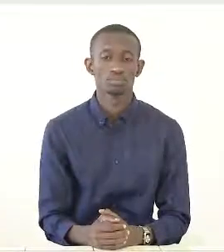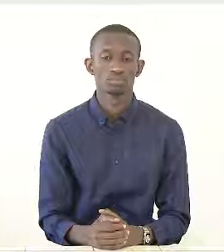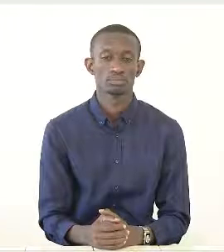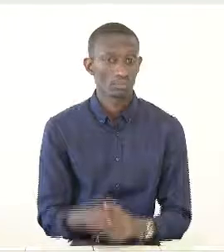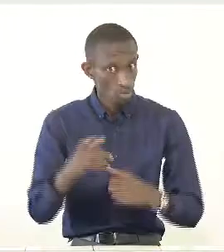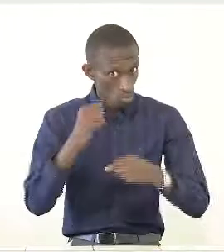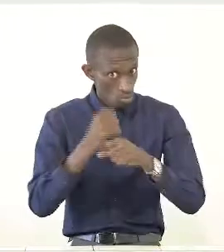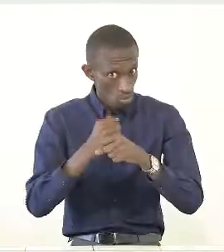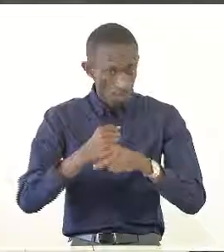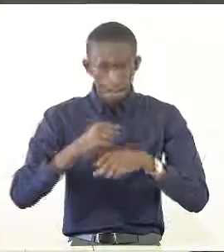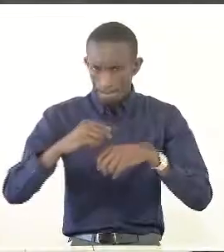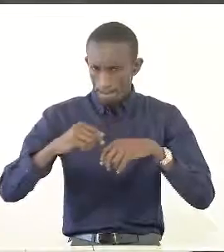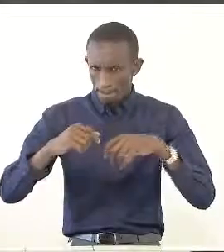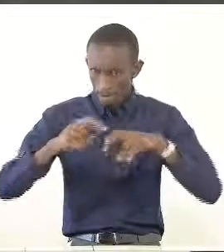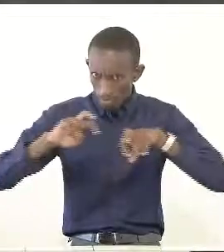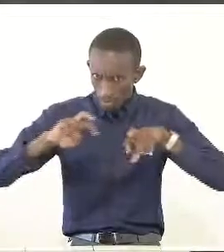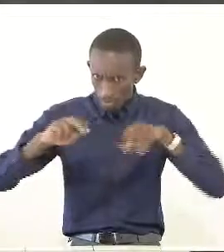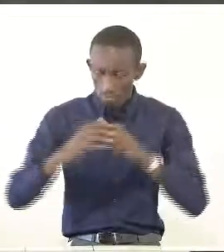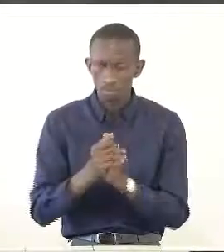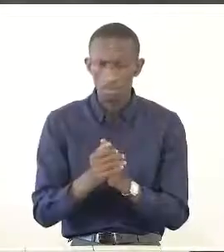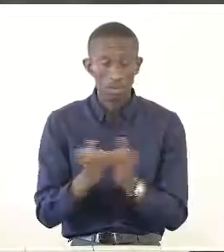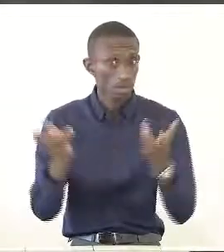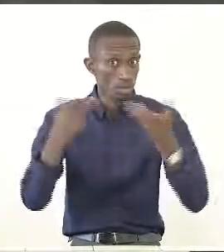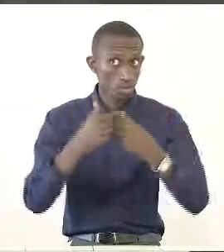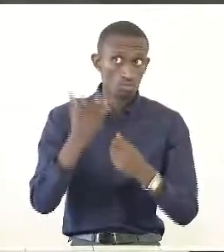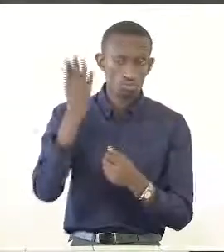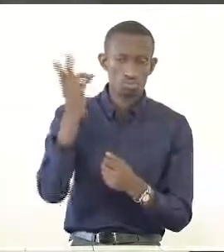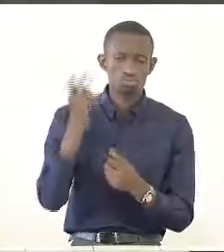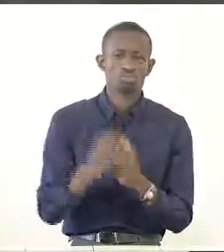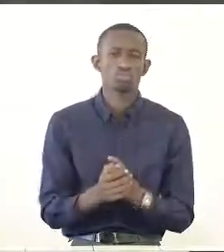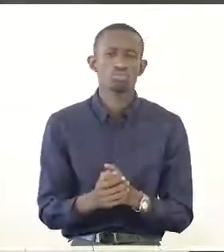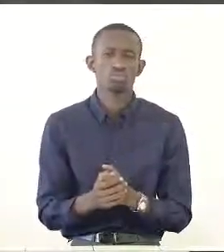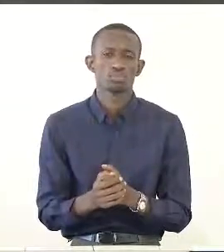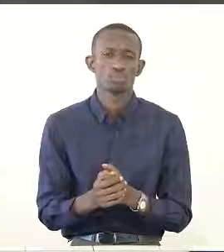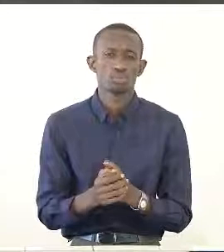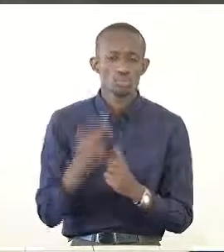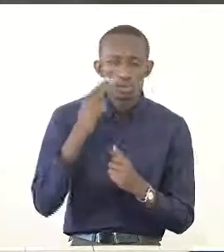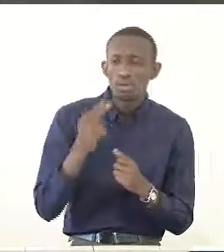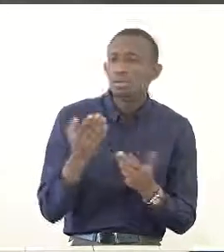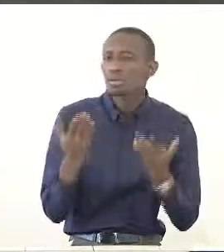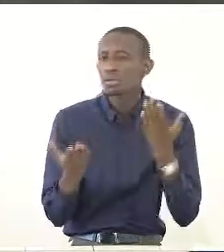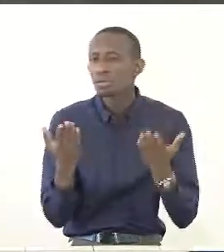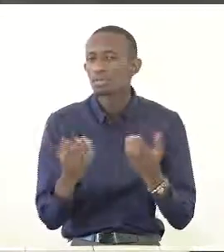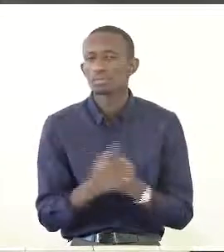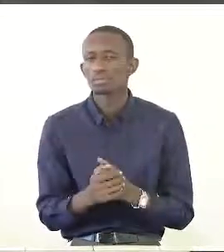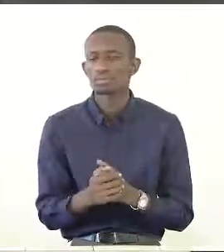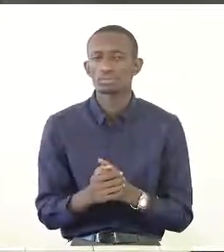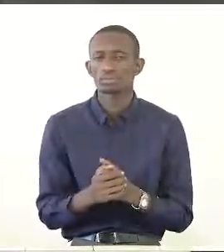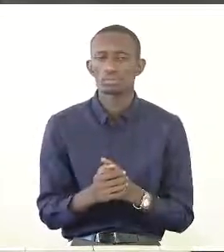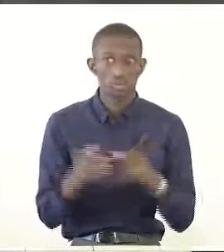evaluate our integrals on chalkboard. Thereafter, we shall see whether those answers are the